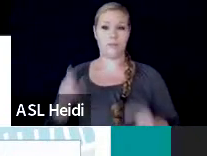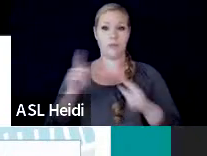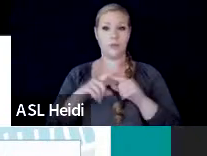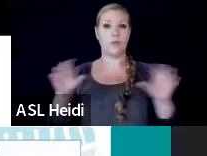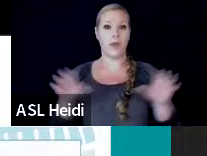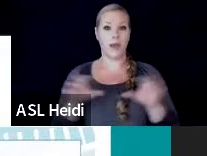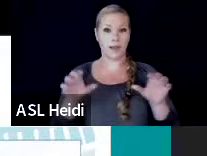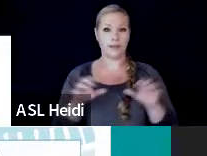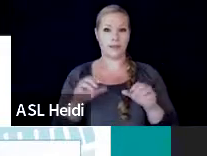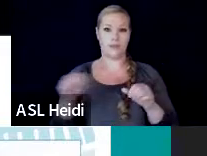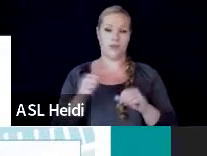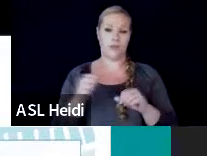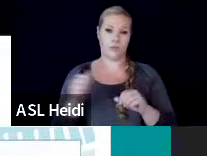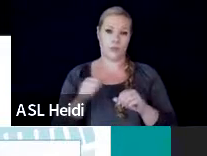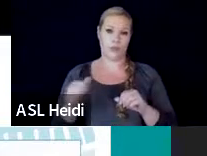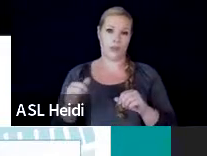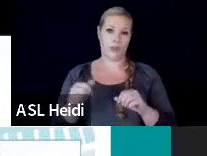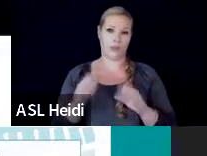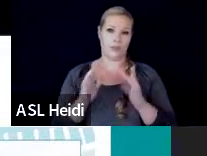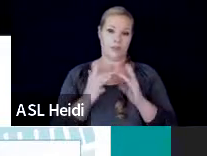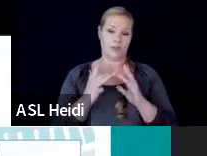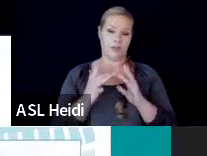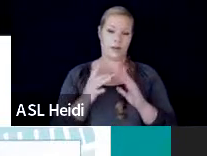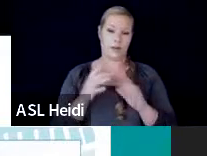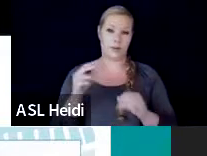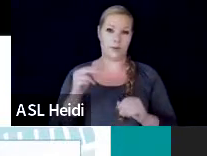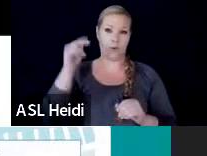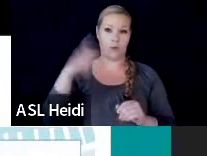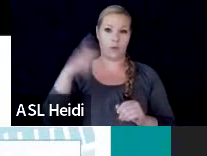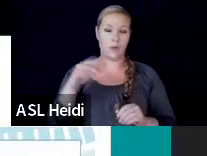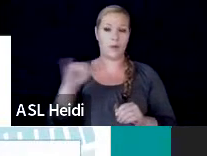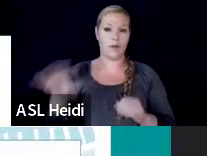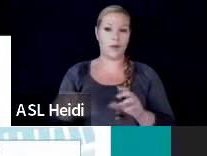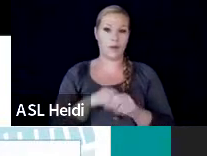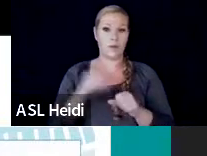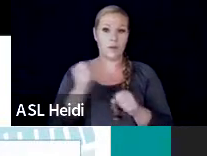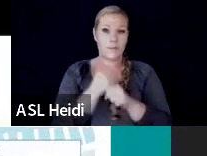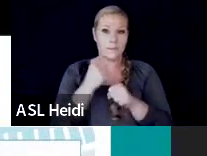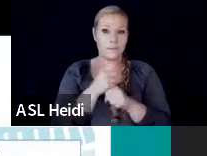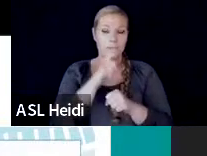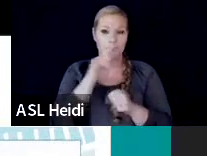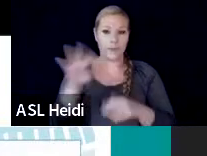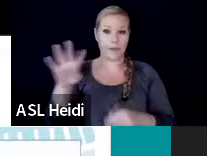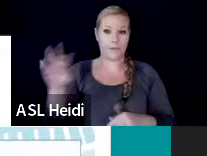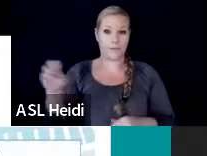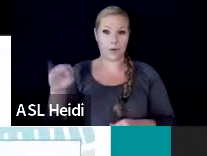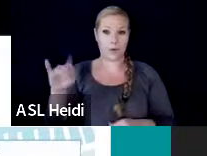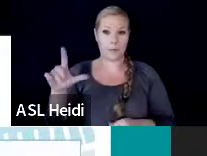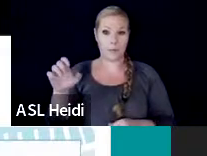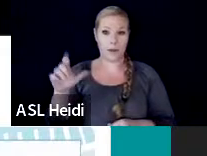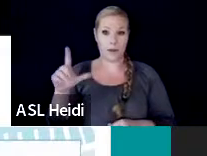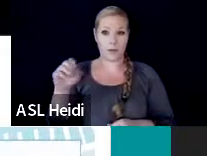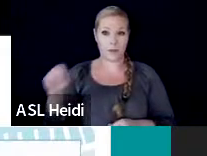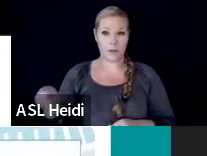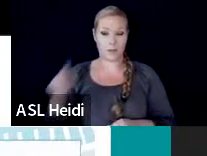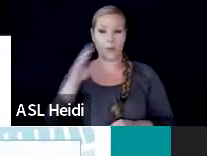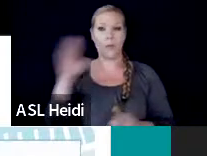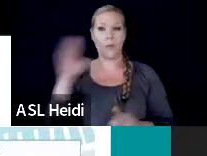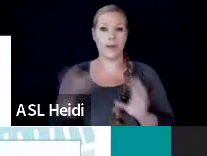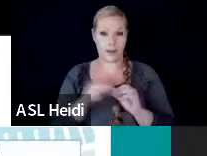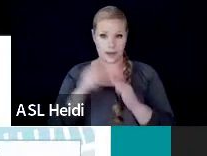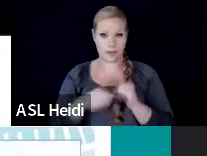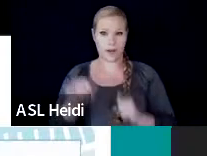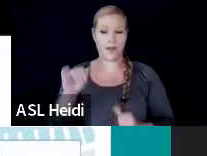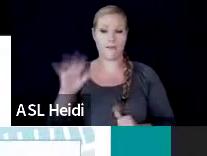network of North Portland, which would include making sure that the 40-mile loop connects underneath